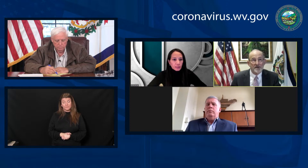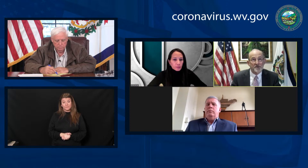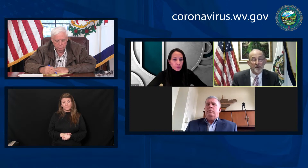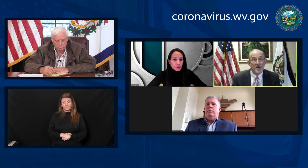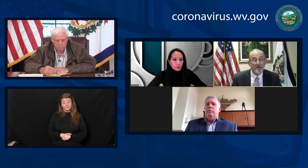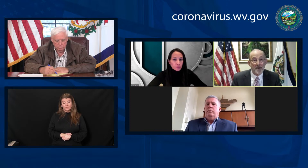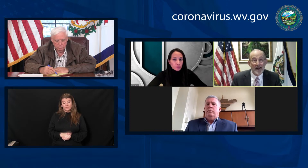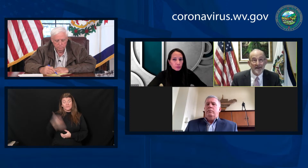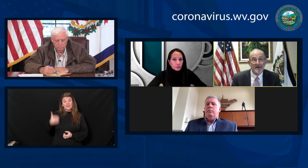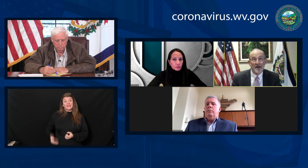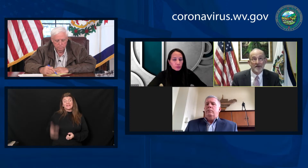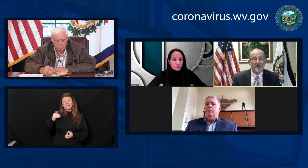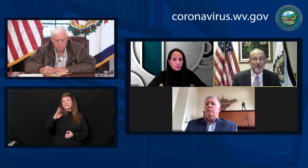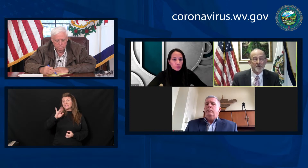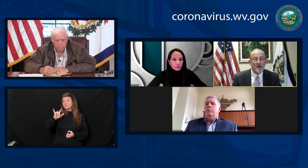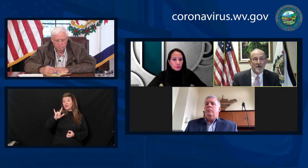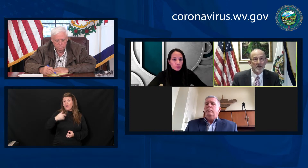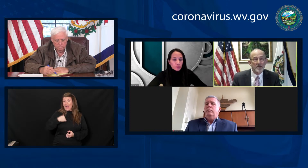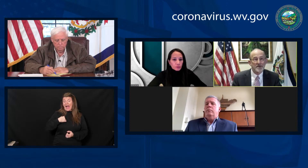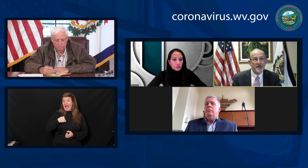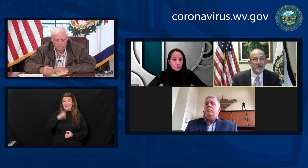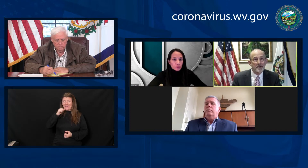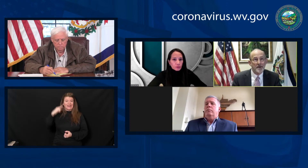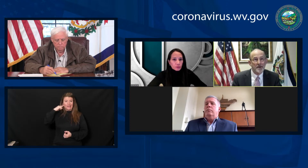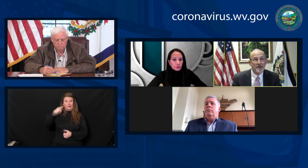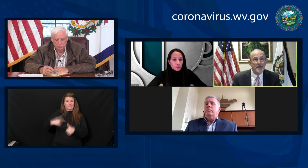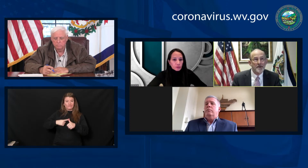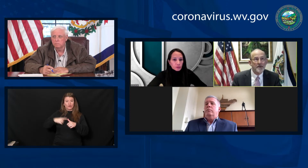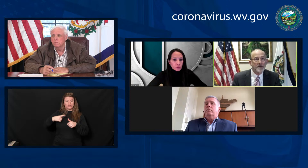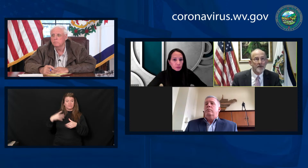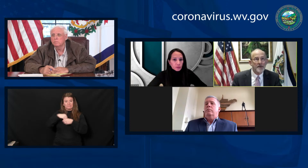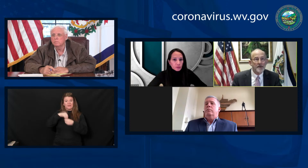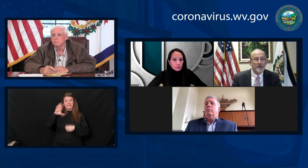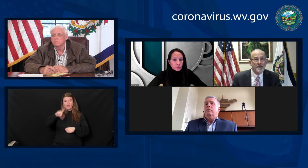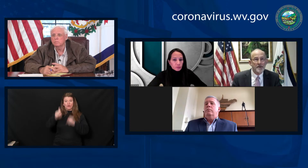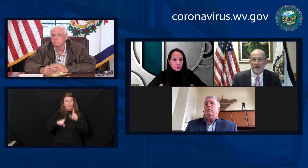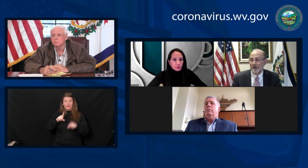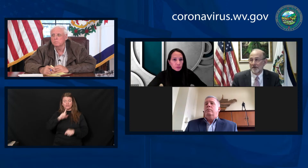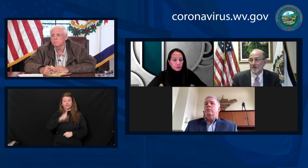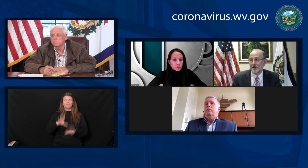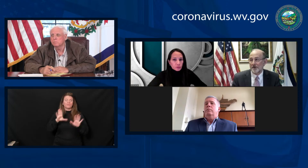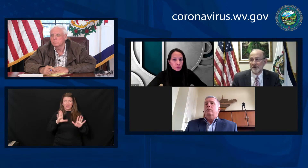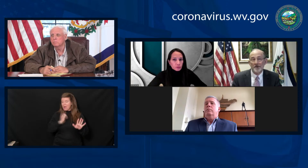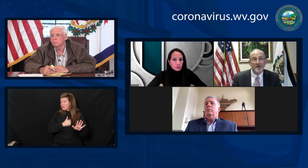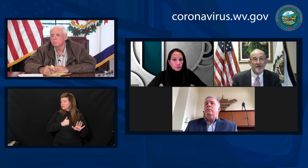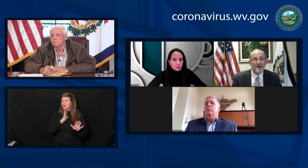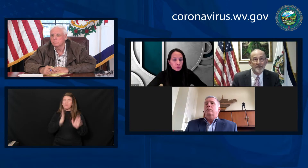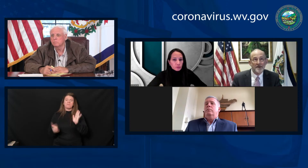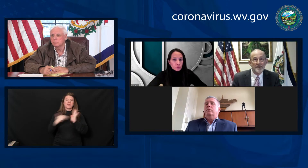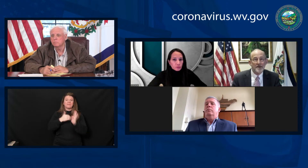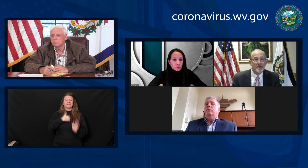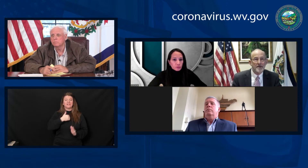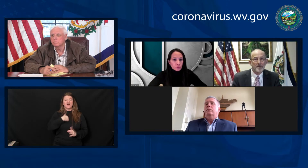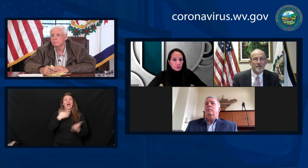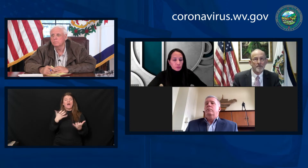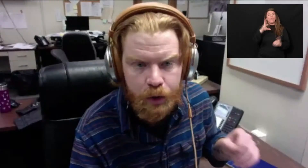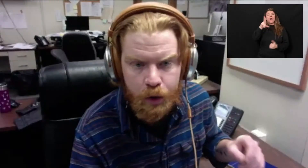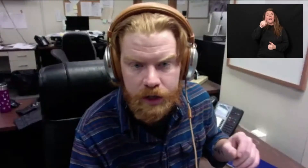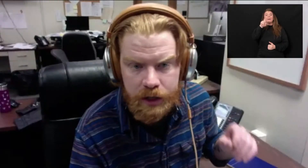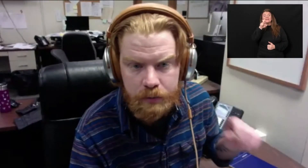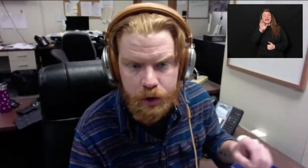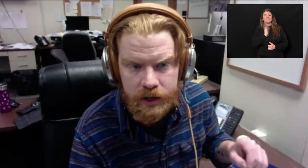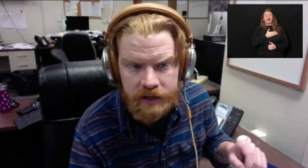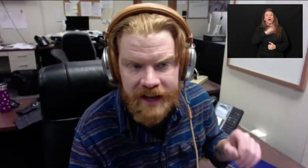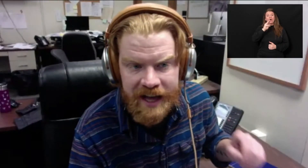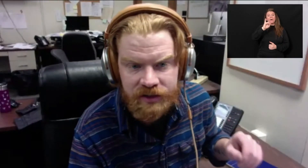Yeah, this is Bill, Governor. I did not get the first part of that question either. I'm sorry, I can repeat myself. I was just wanting an update on our